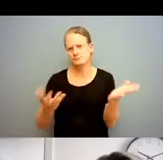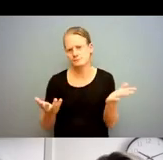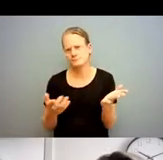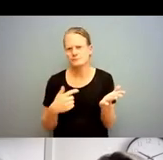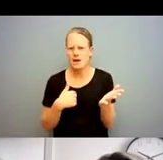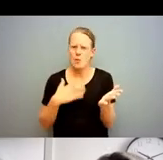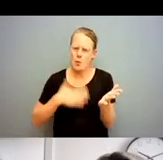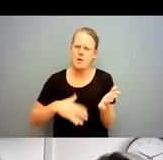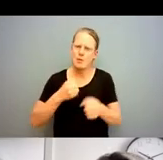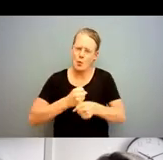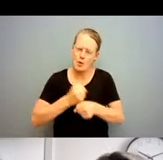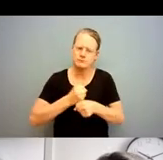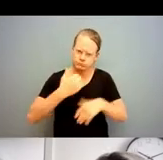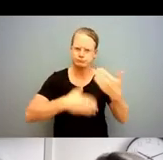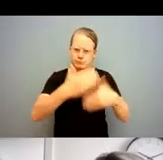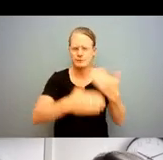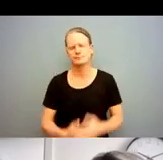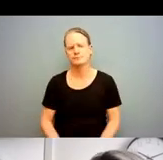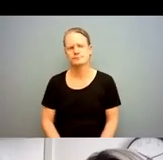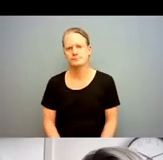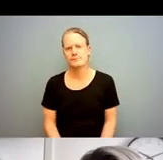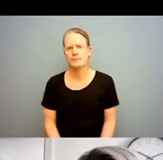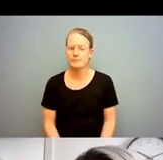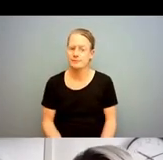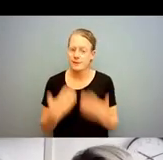Thank you for listening. So.